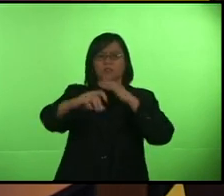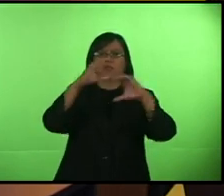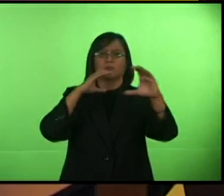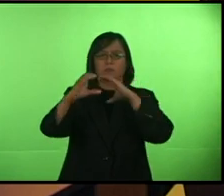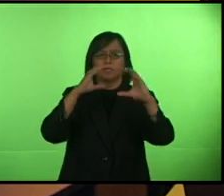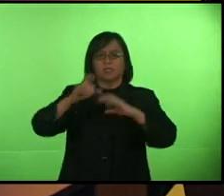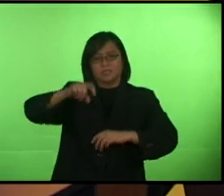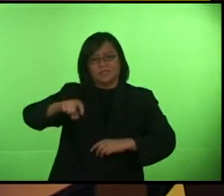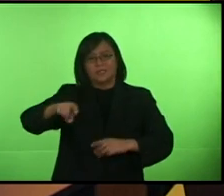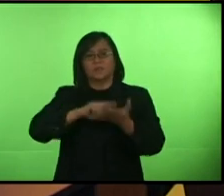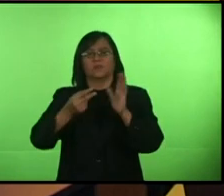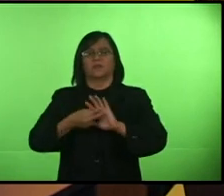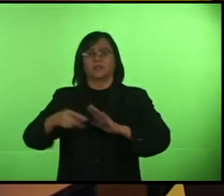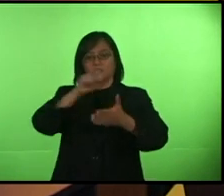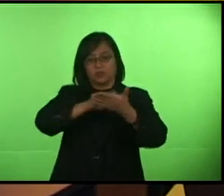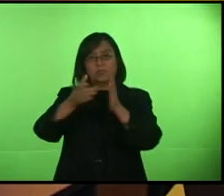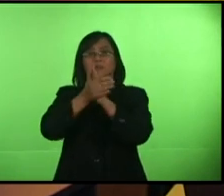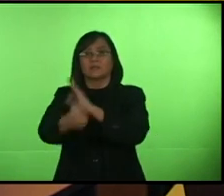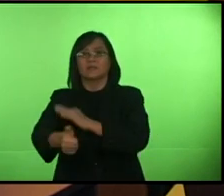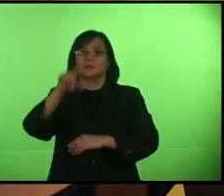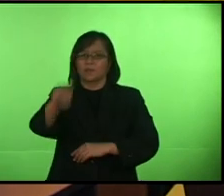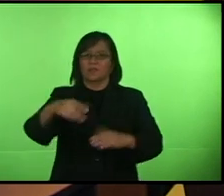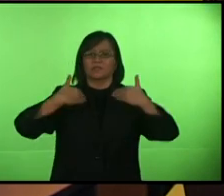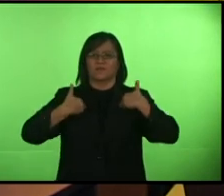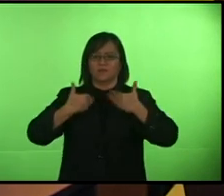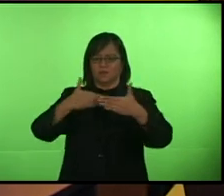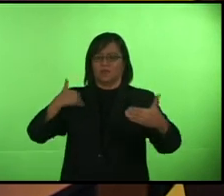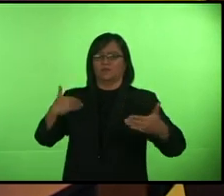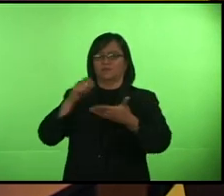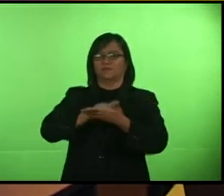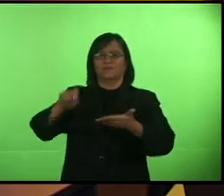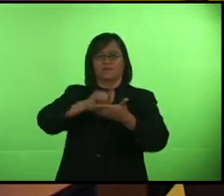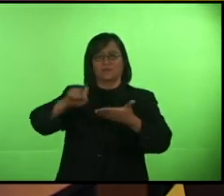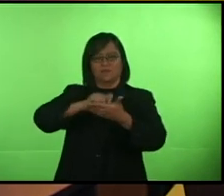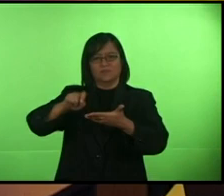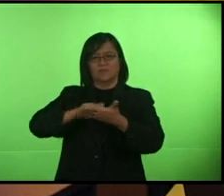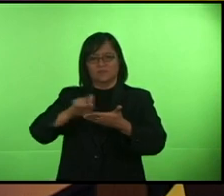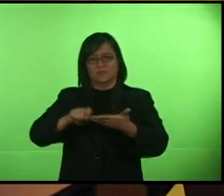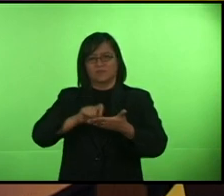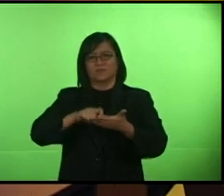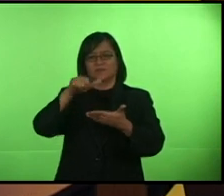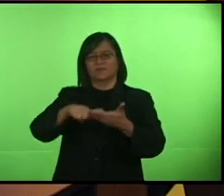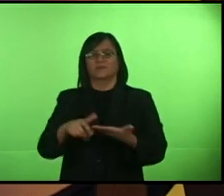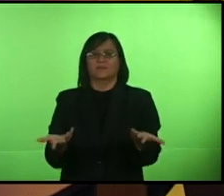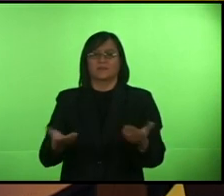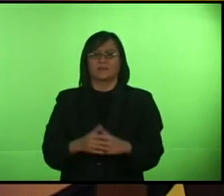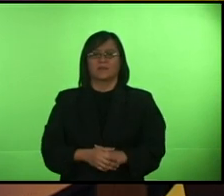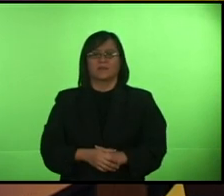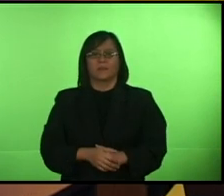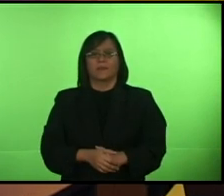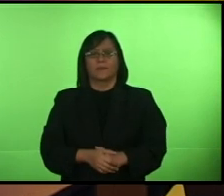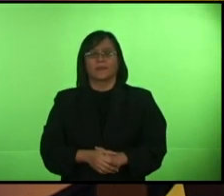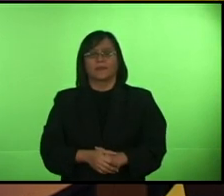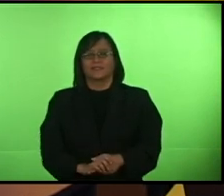need certain skills, especially written skills, before you can actually write down the message through